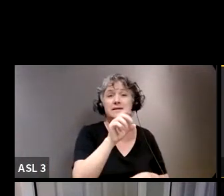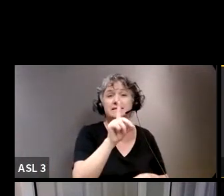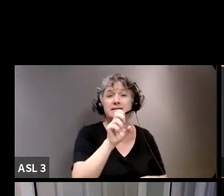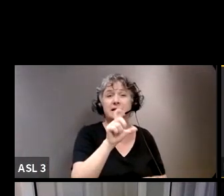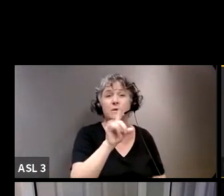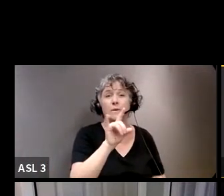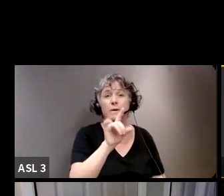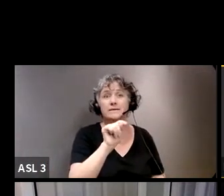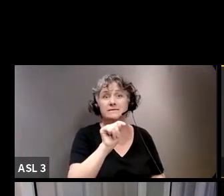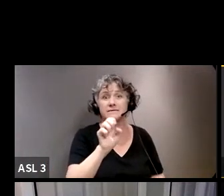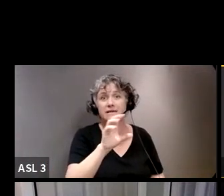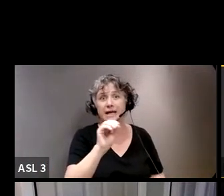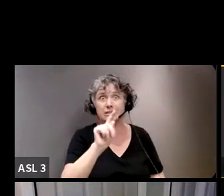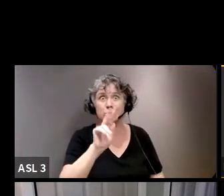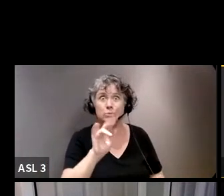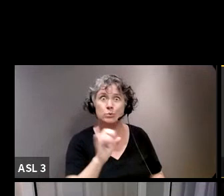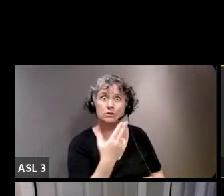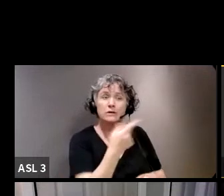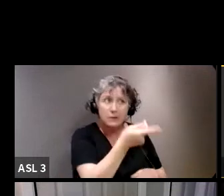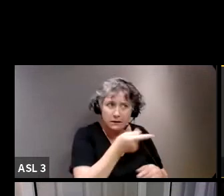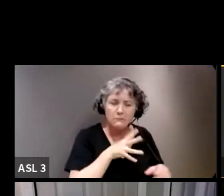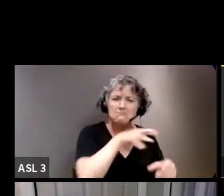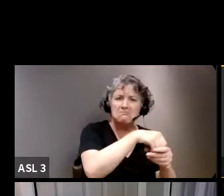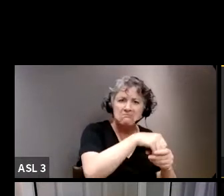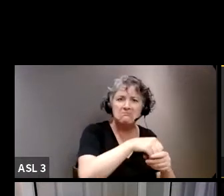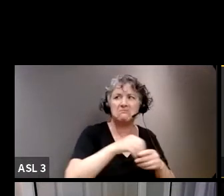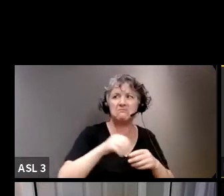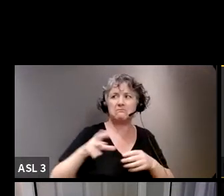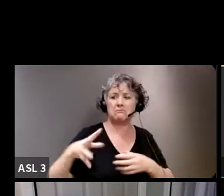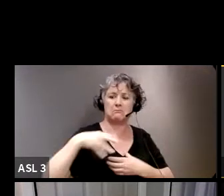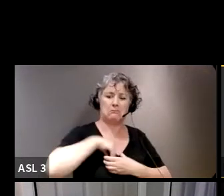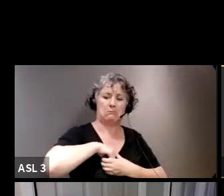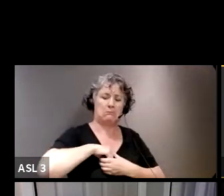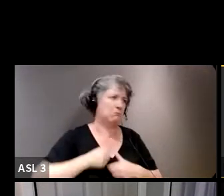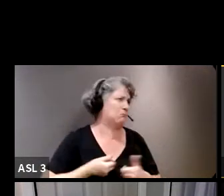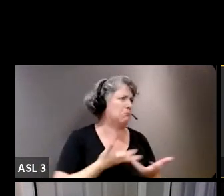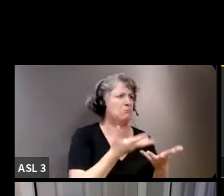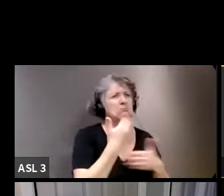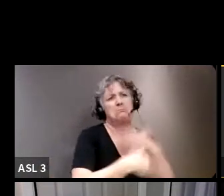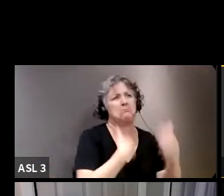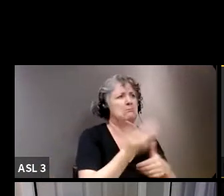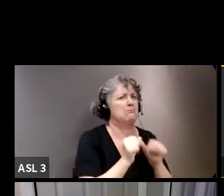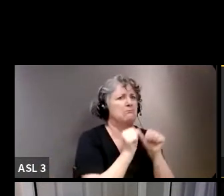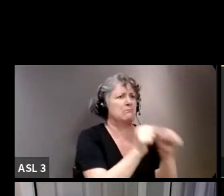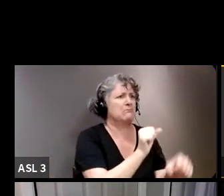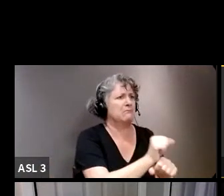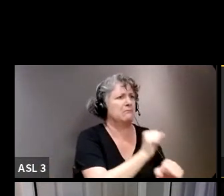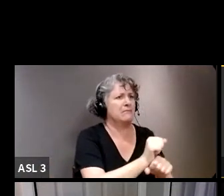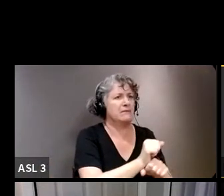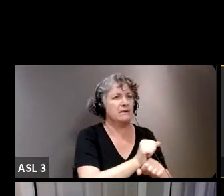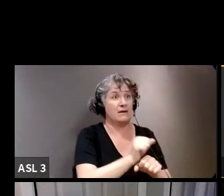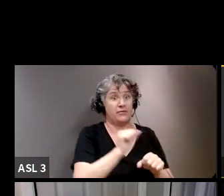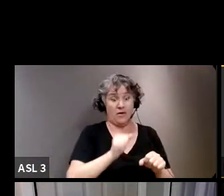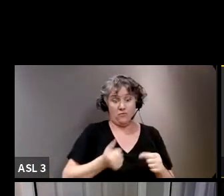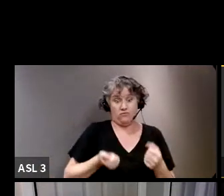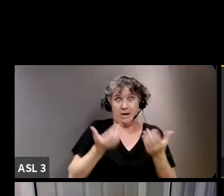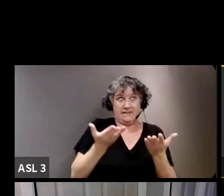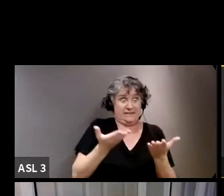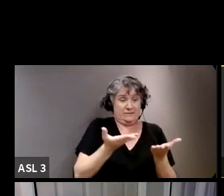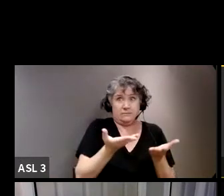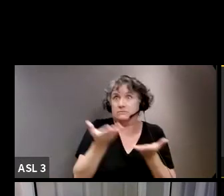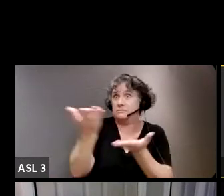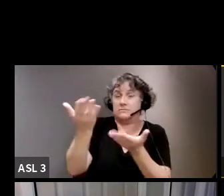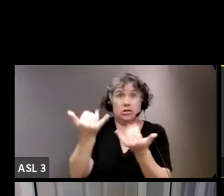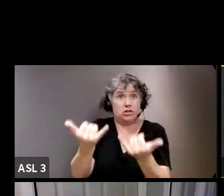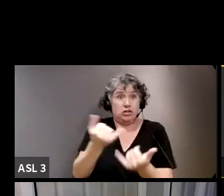support to that project the recommendations in there were passed on to the current government and i don't know to what extent those recommendations have been implemented